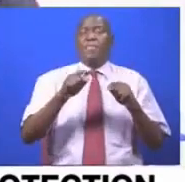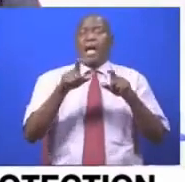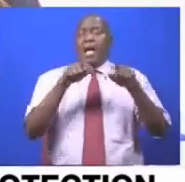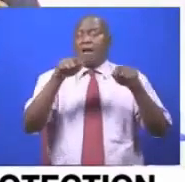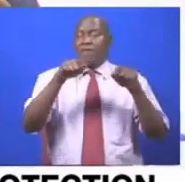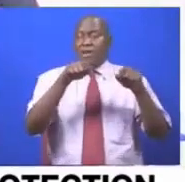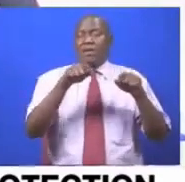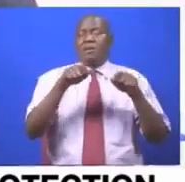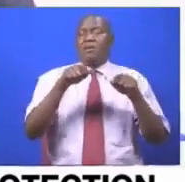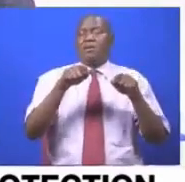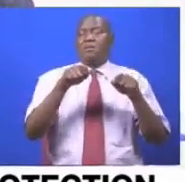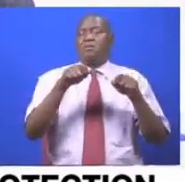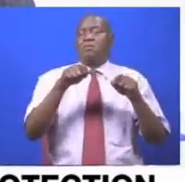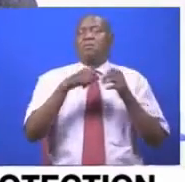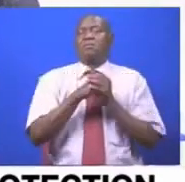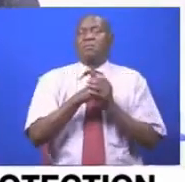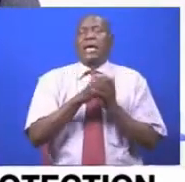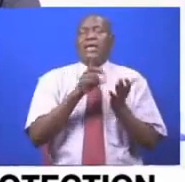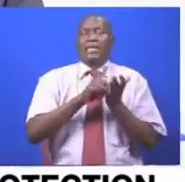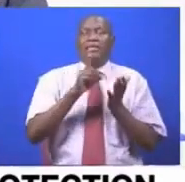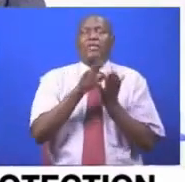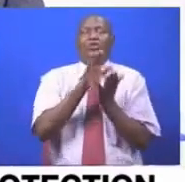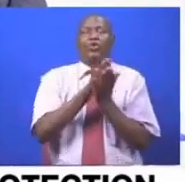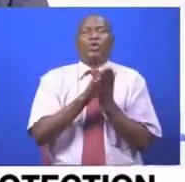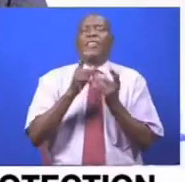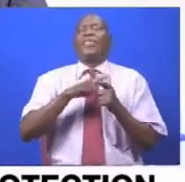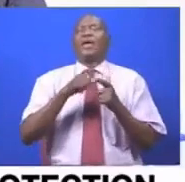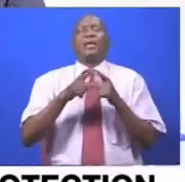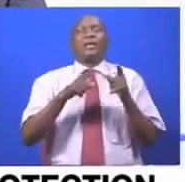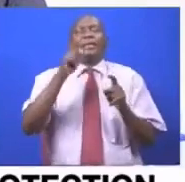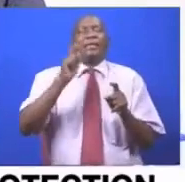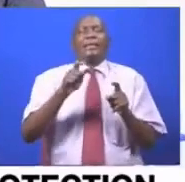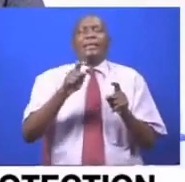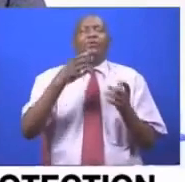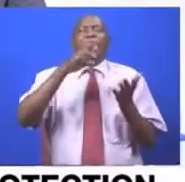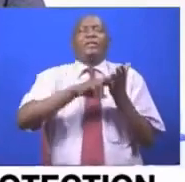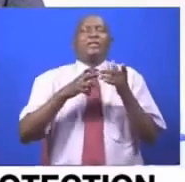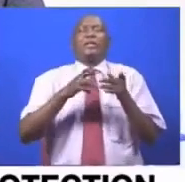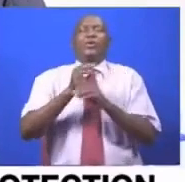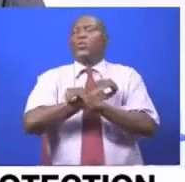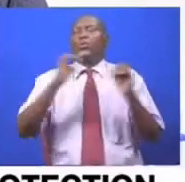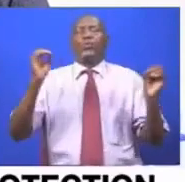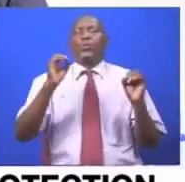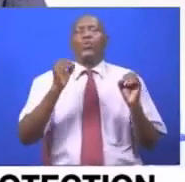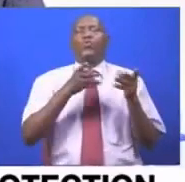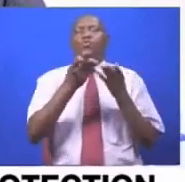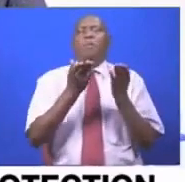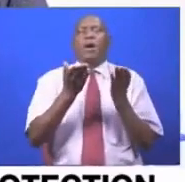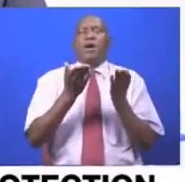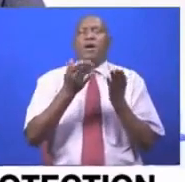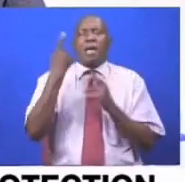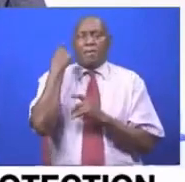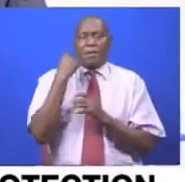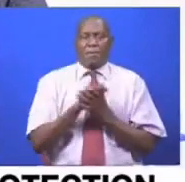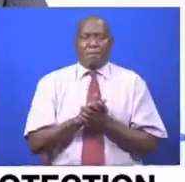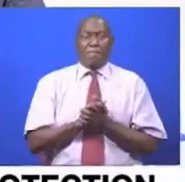collection, data processing, and data storage, then there is no need for us to continue registering for the Huduma number. So indeed,